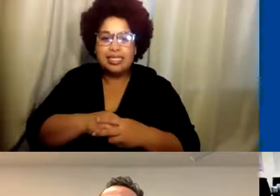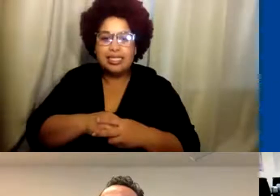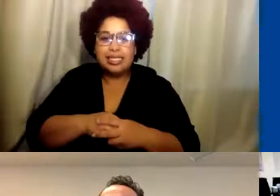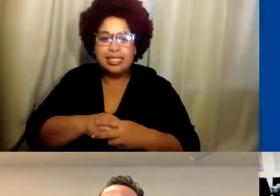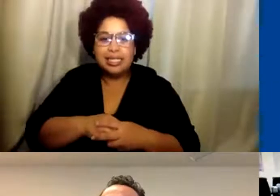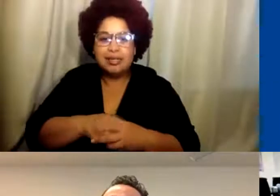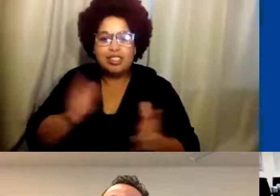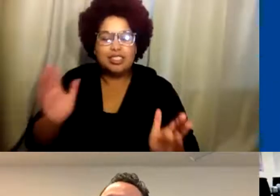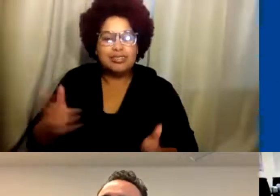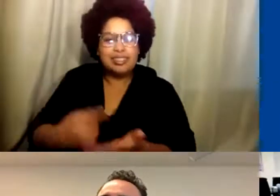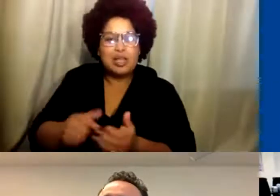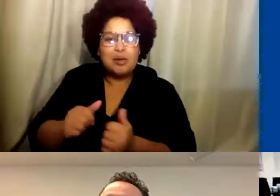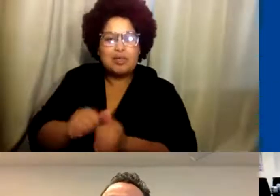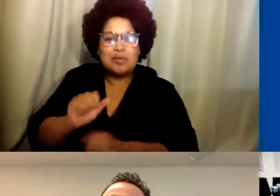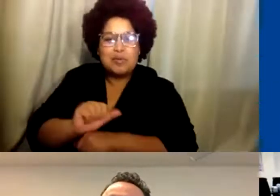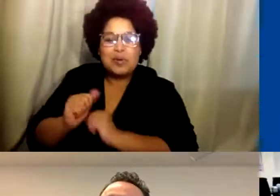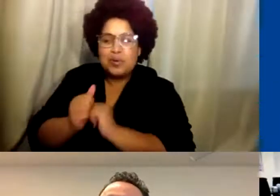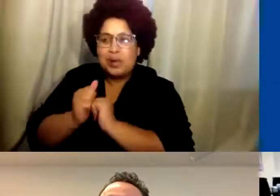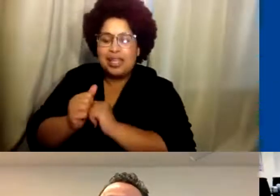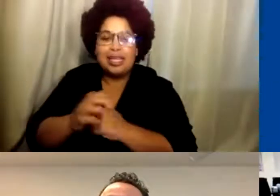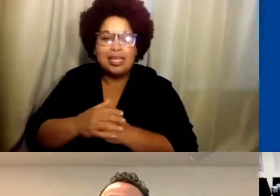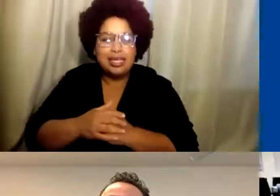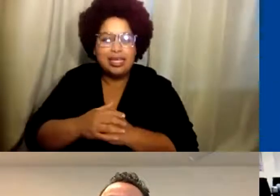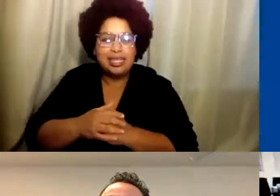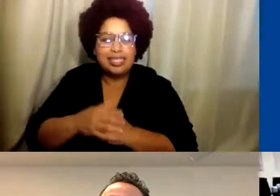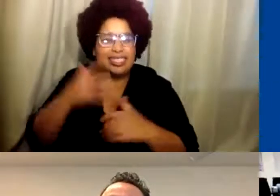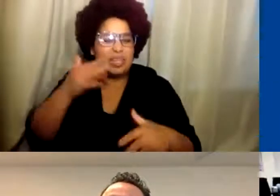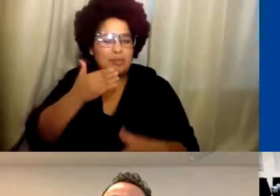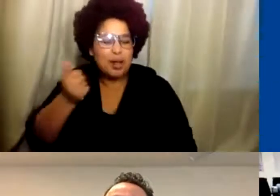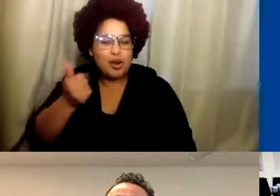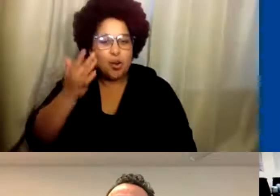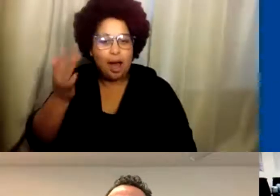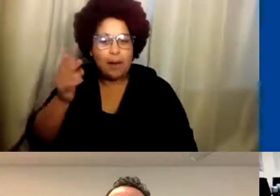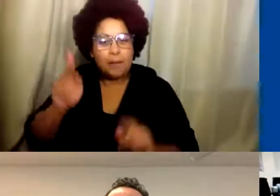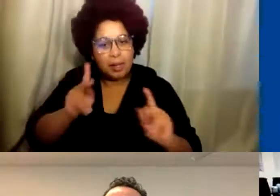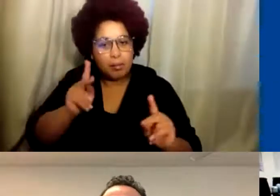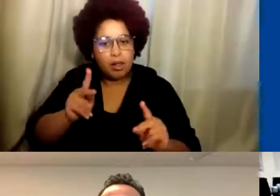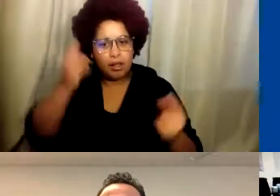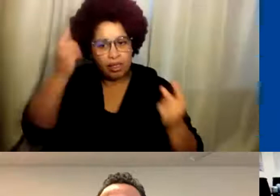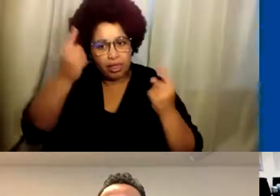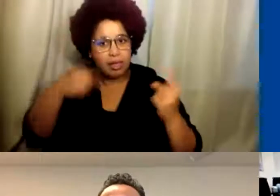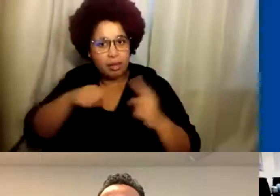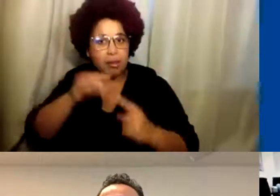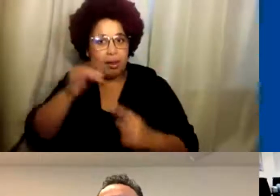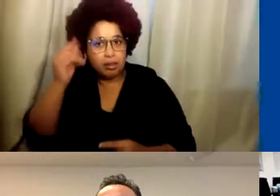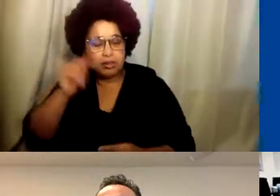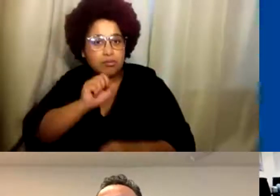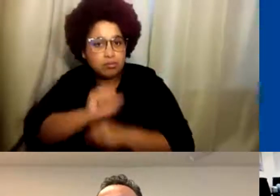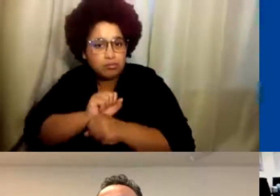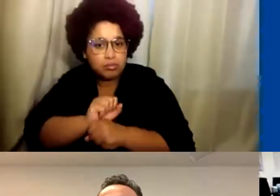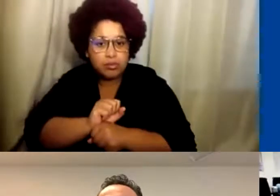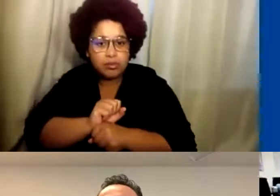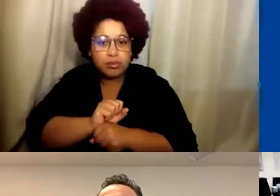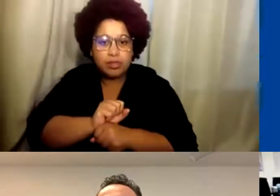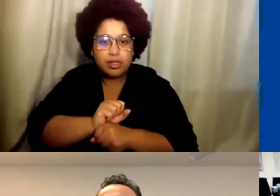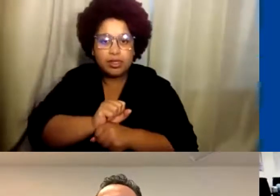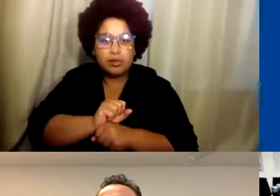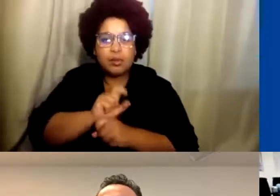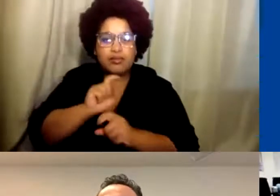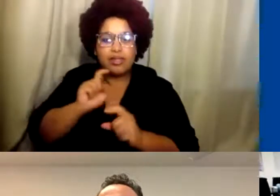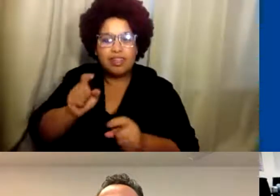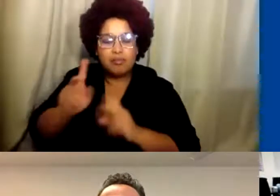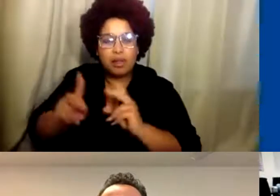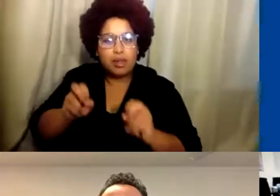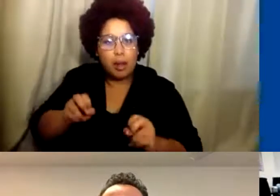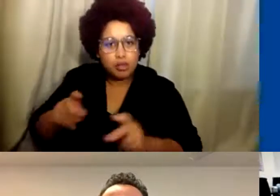some colleagues earlier today about it. It just sounds better because people still are thinking about it. I mean, we have to give people the opportunity